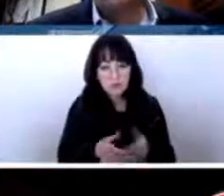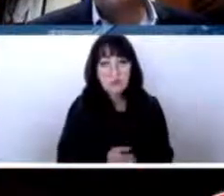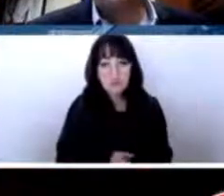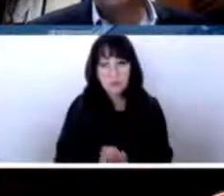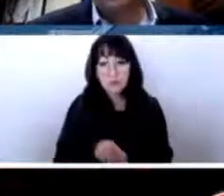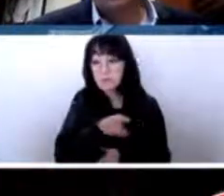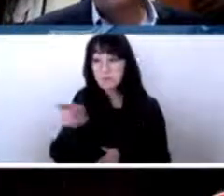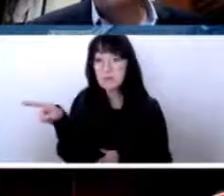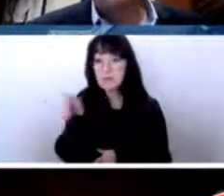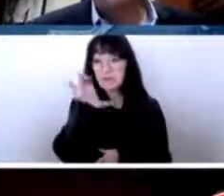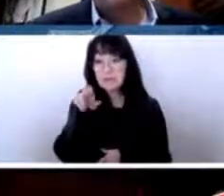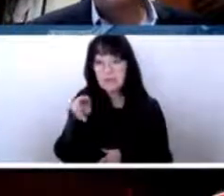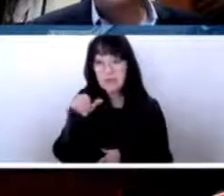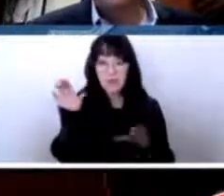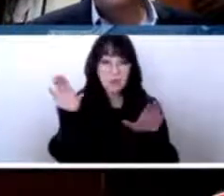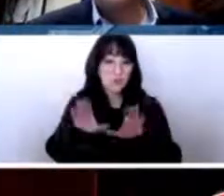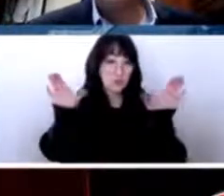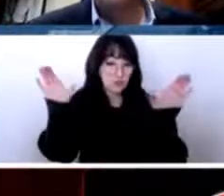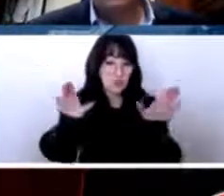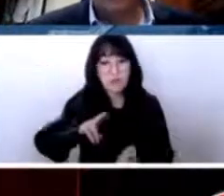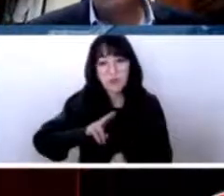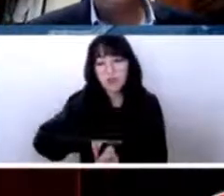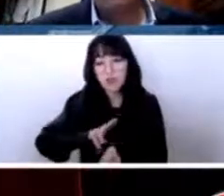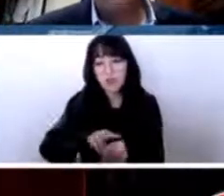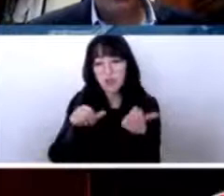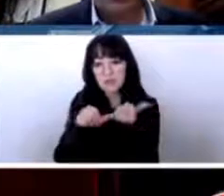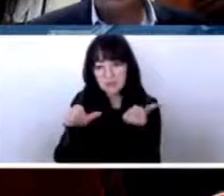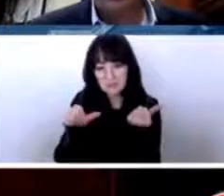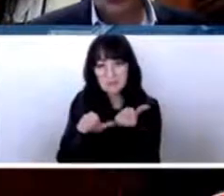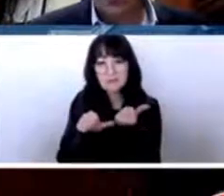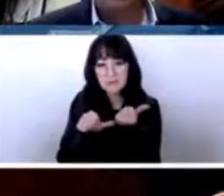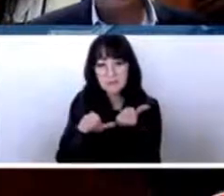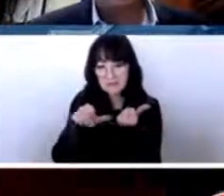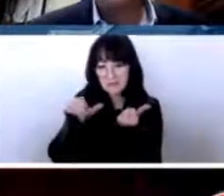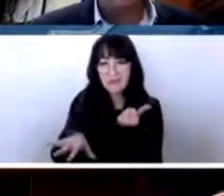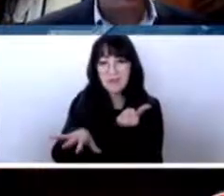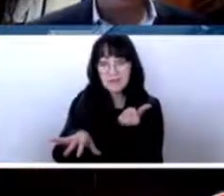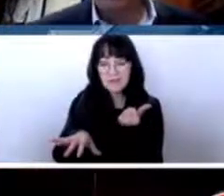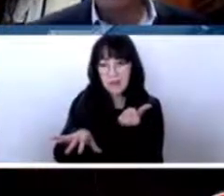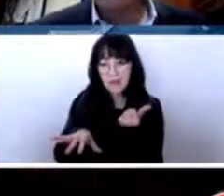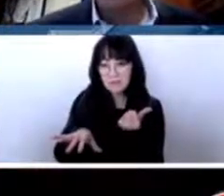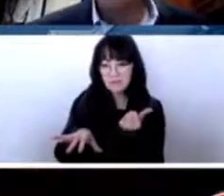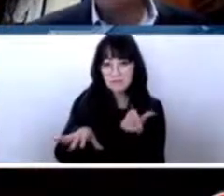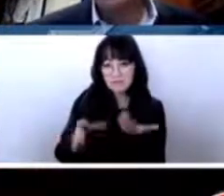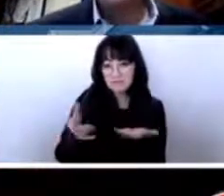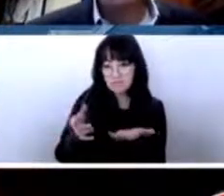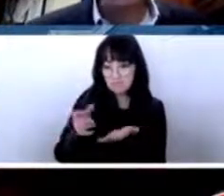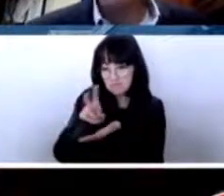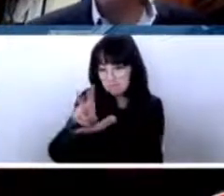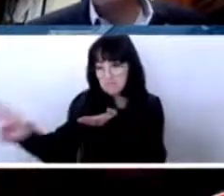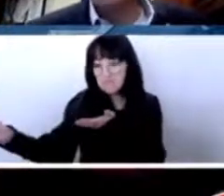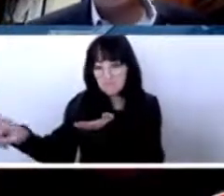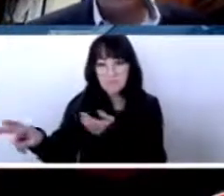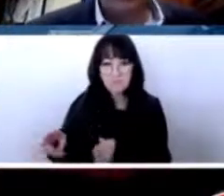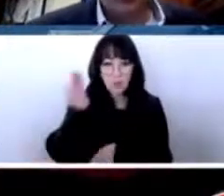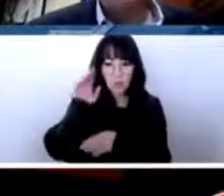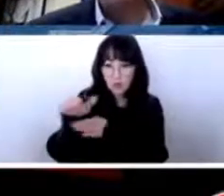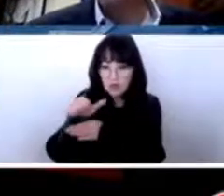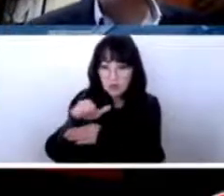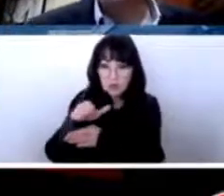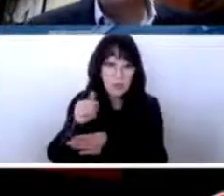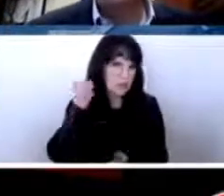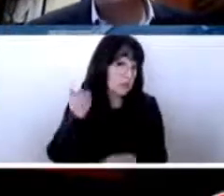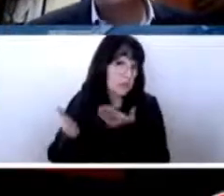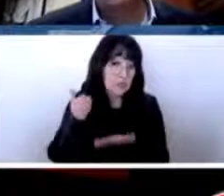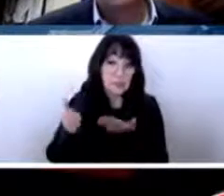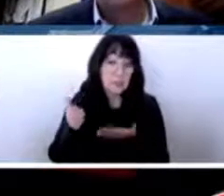certified as nursing assistants at the end of this tenure. So it works too. Maybe when their orders are done, these